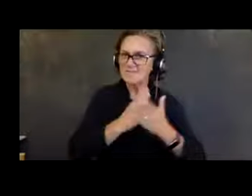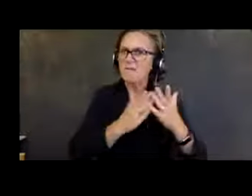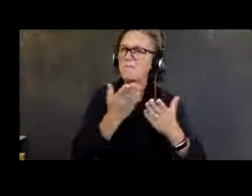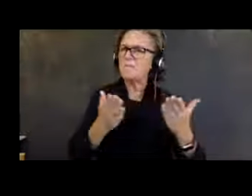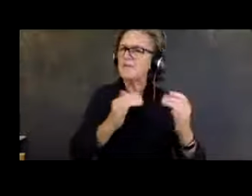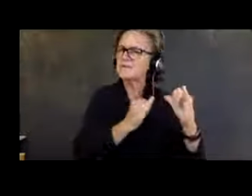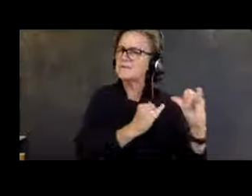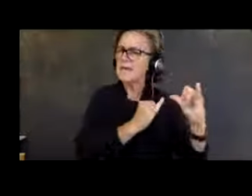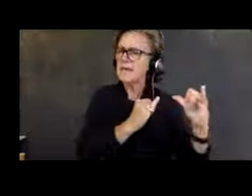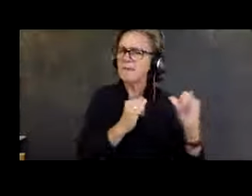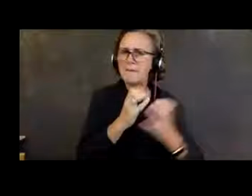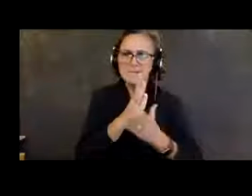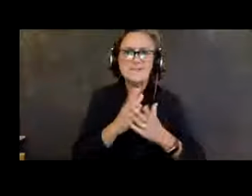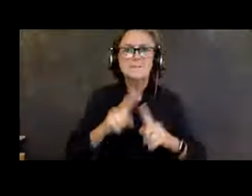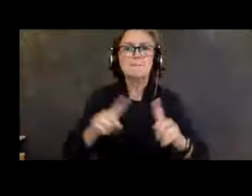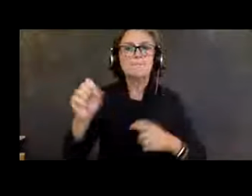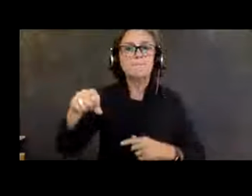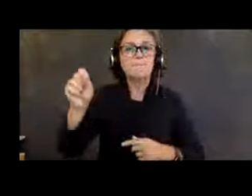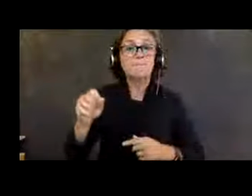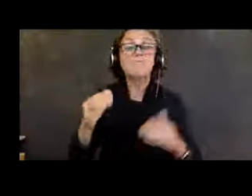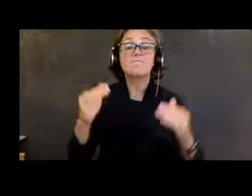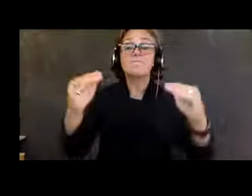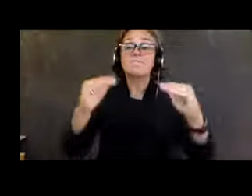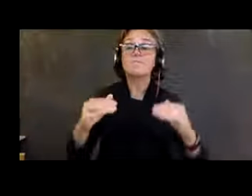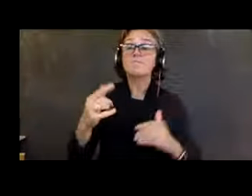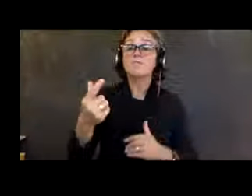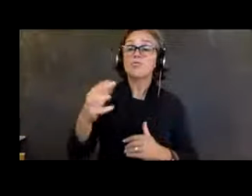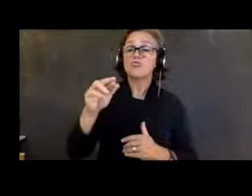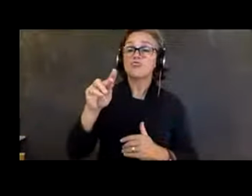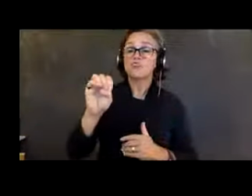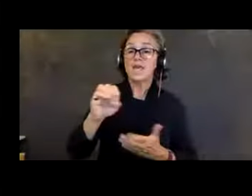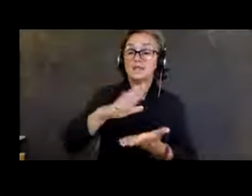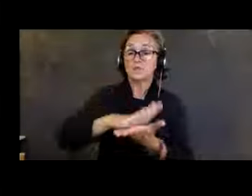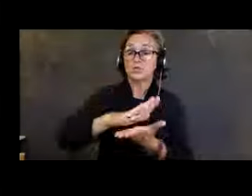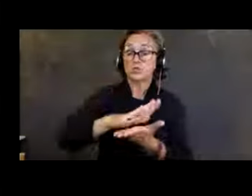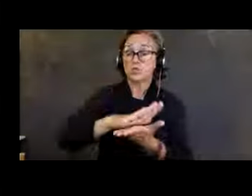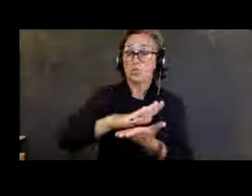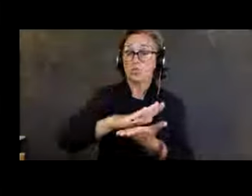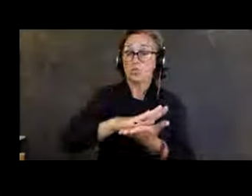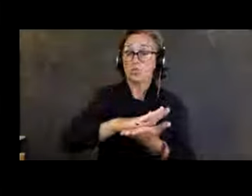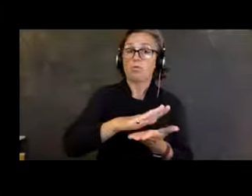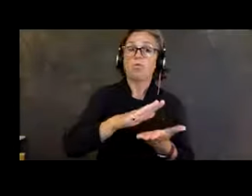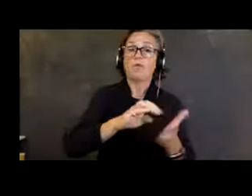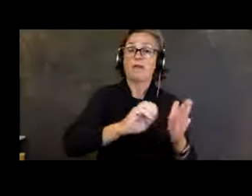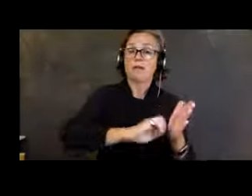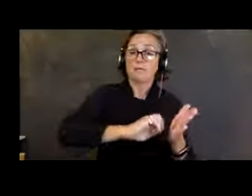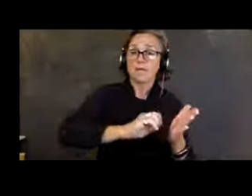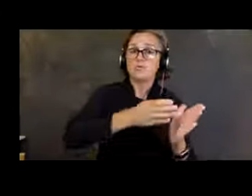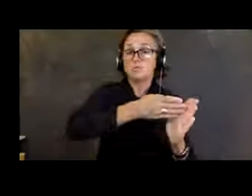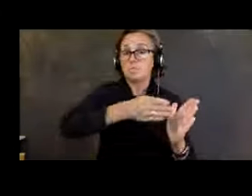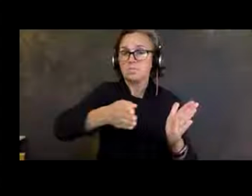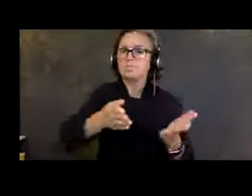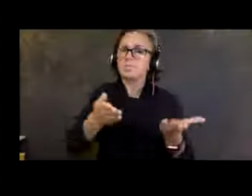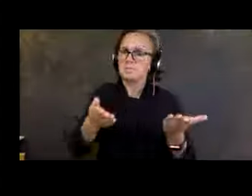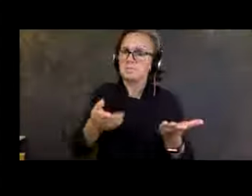For grade schoolers, the discussion about race and racism and racial differences might be a little